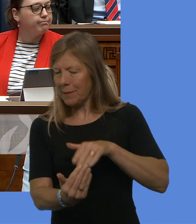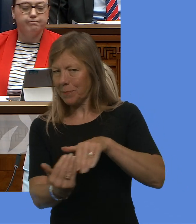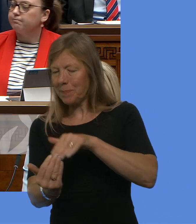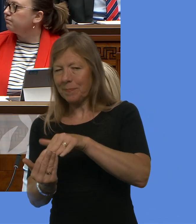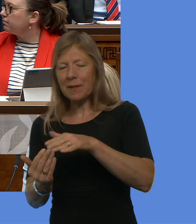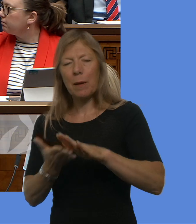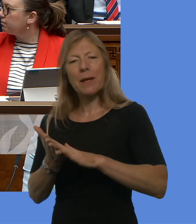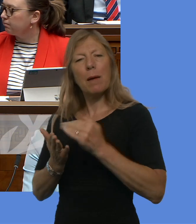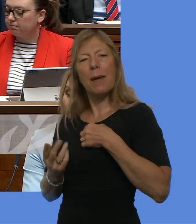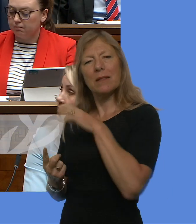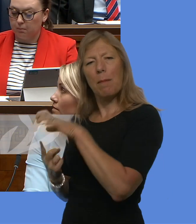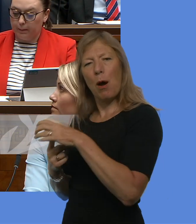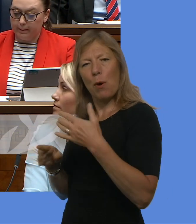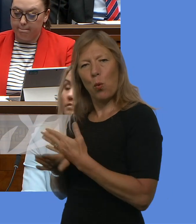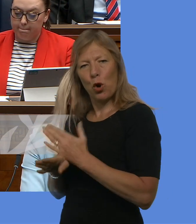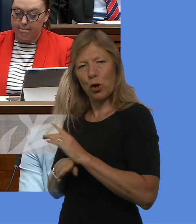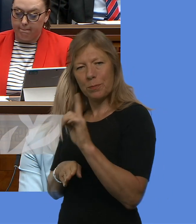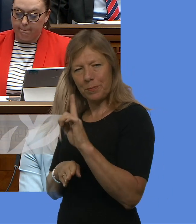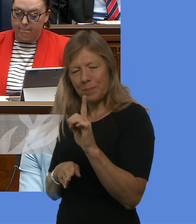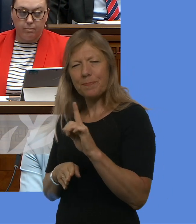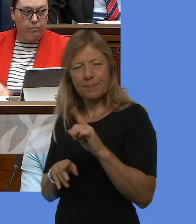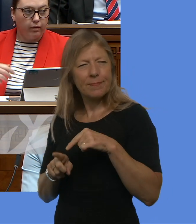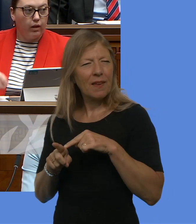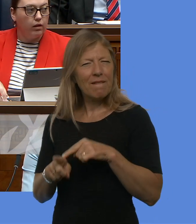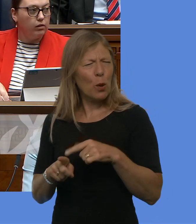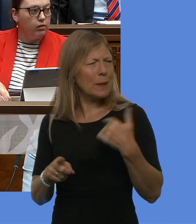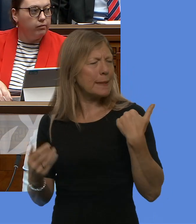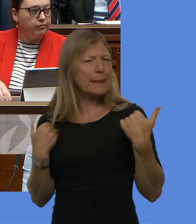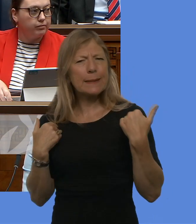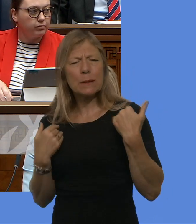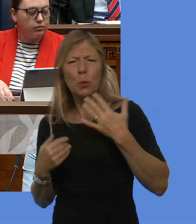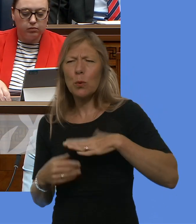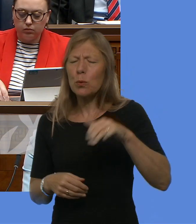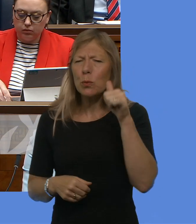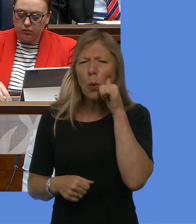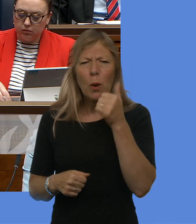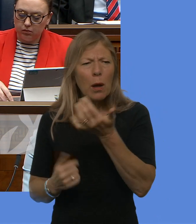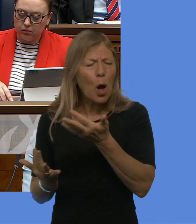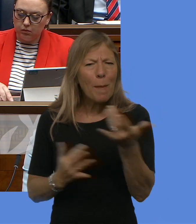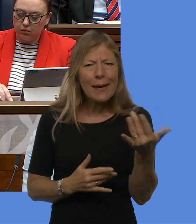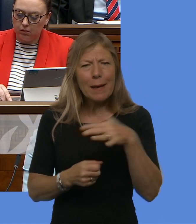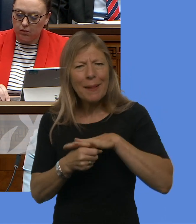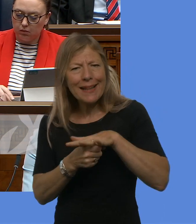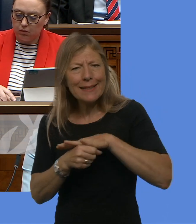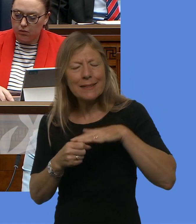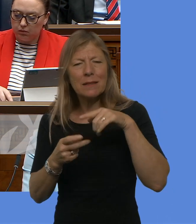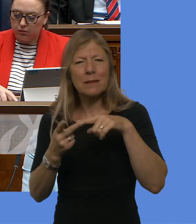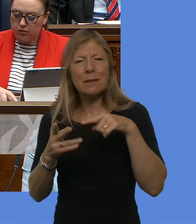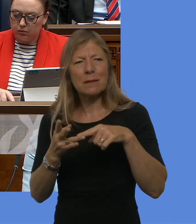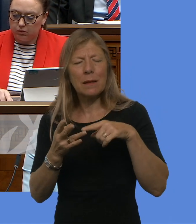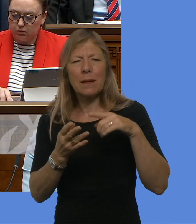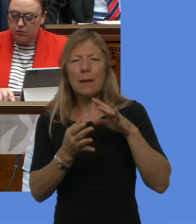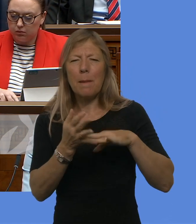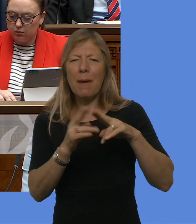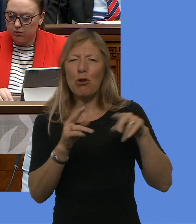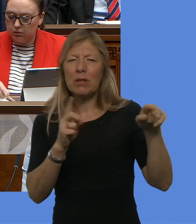include societal level questions on demand and the factors parents consider when making school admission decisions in the annual Northern